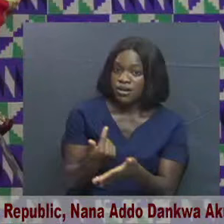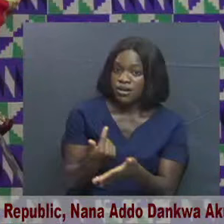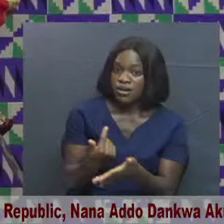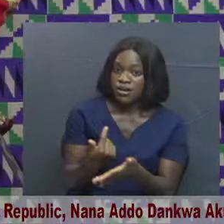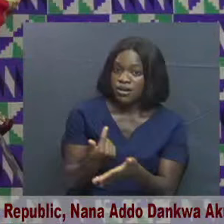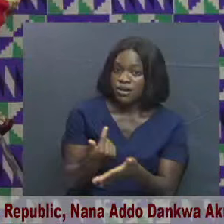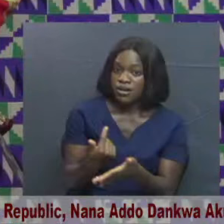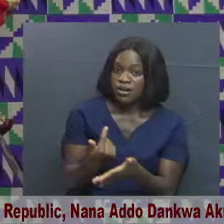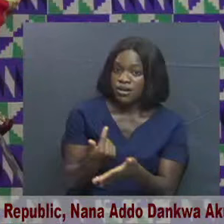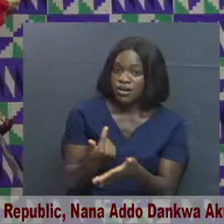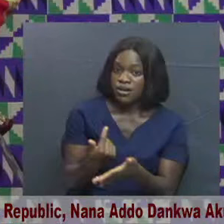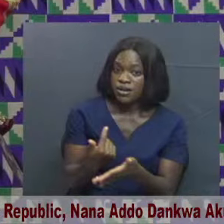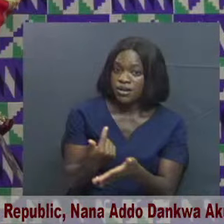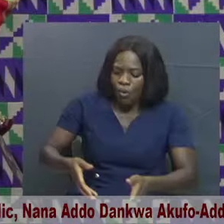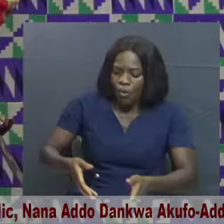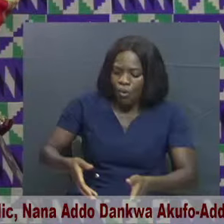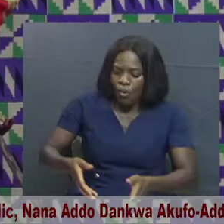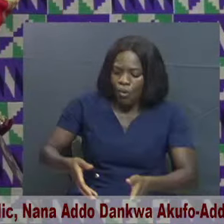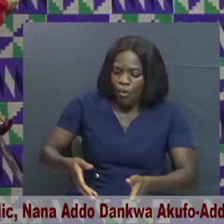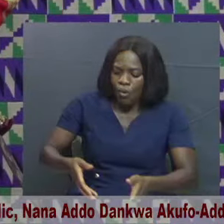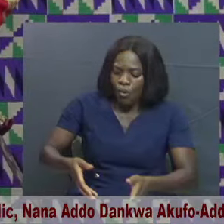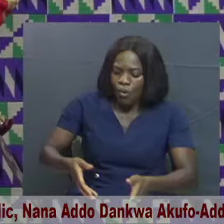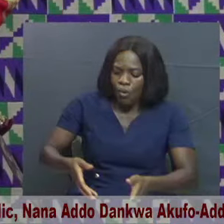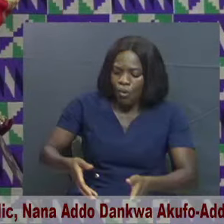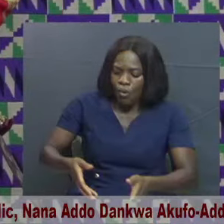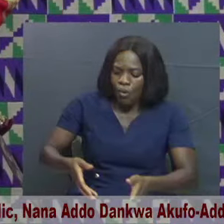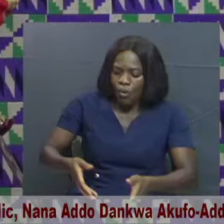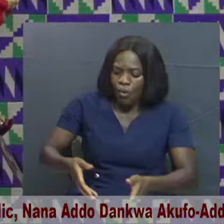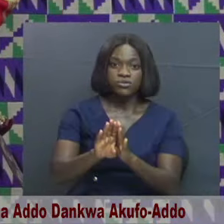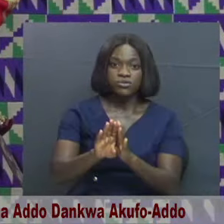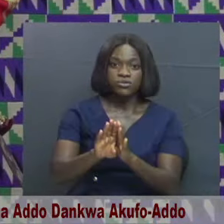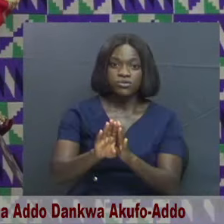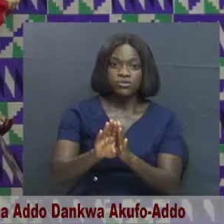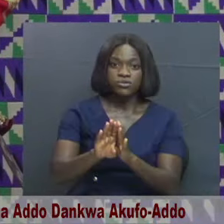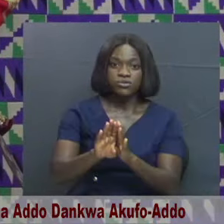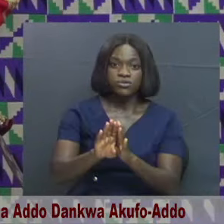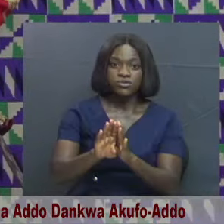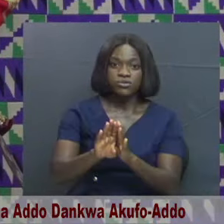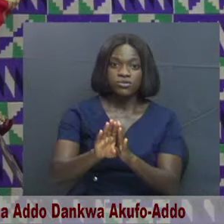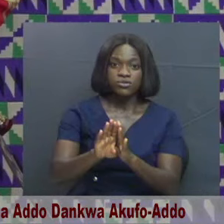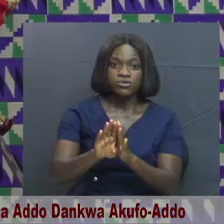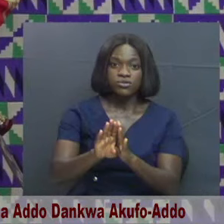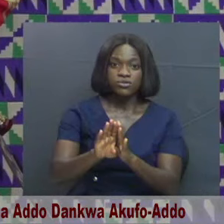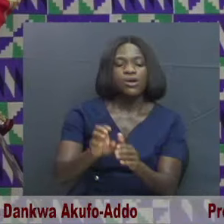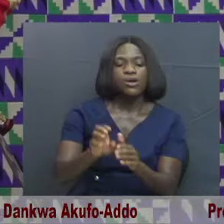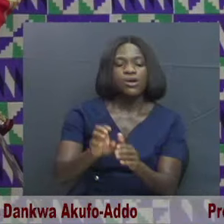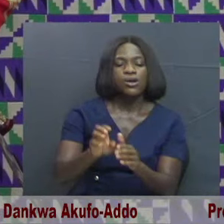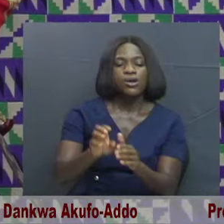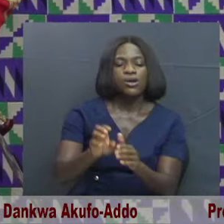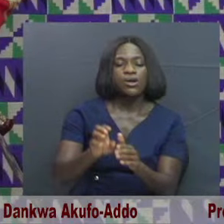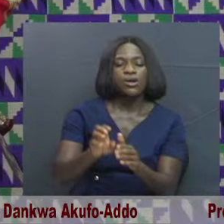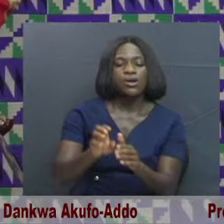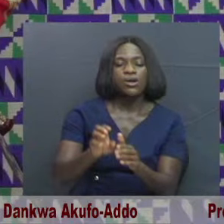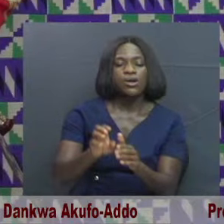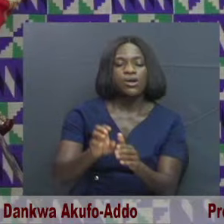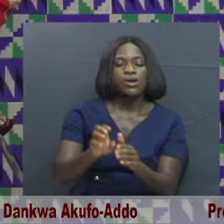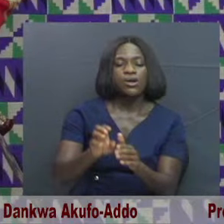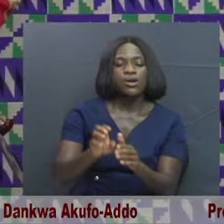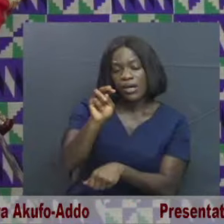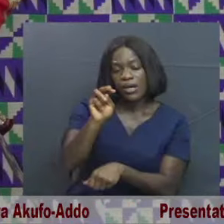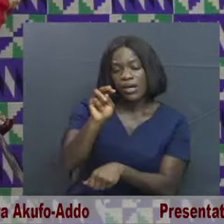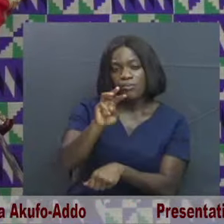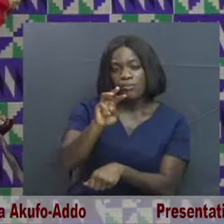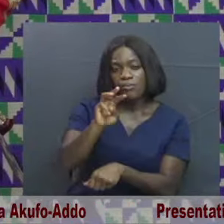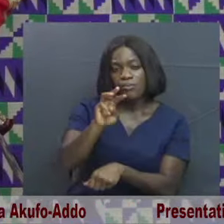Development Authority will continue with the development of small Earth dimes in the northern Upper East Upper West Northeast